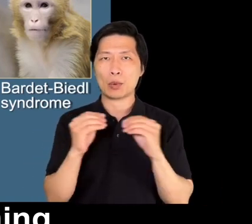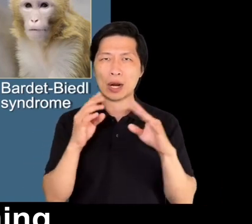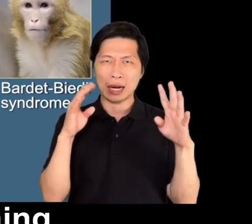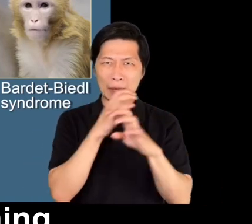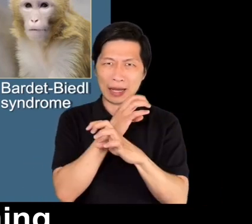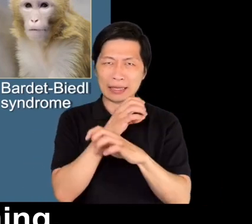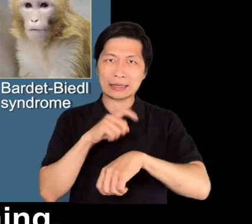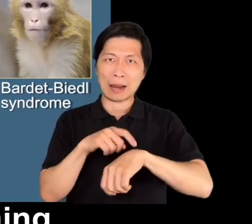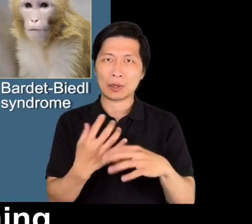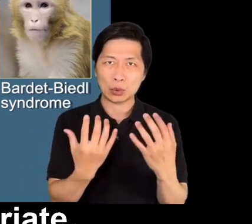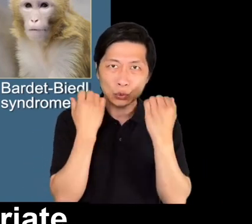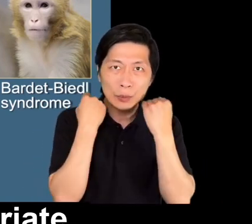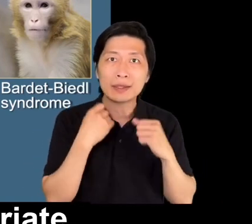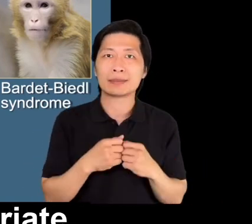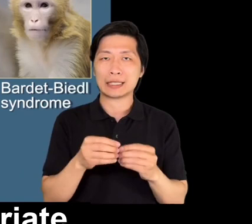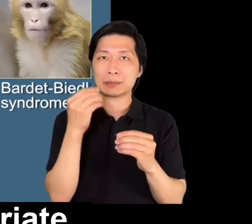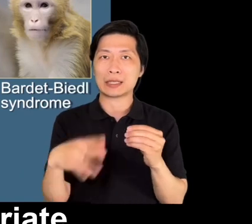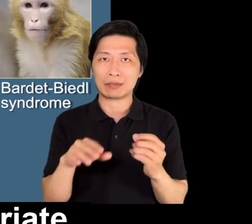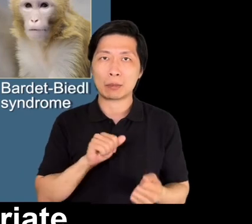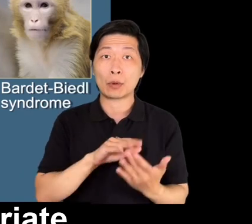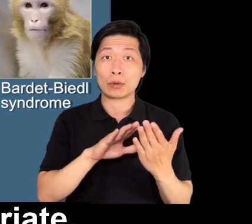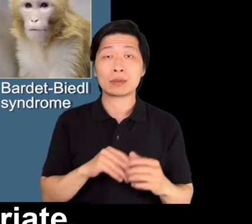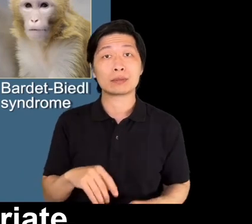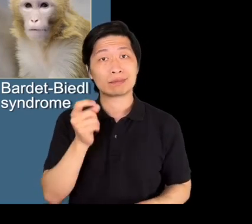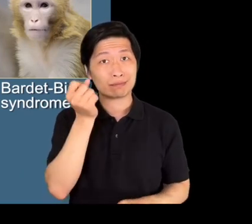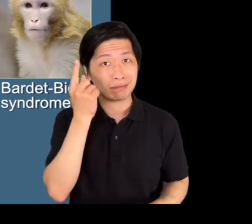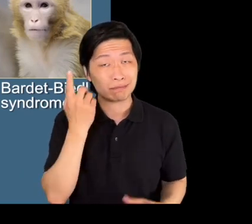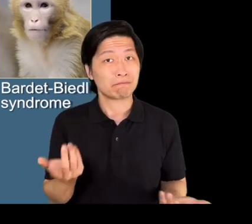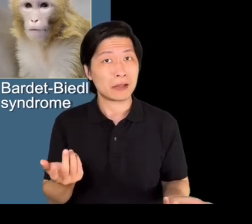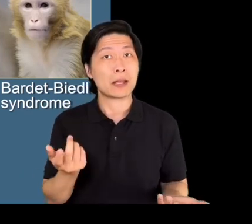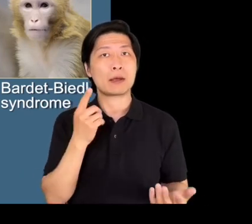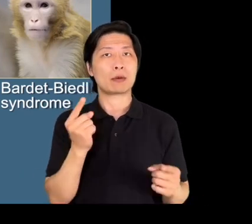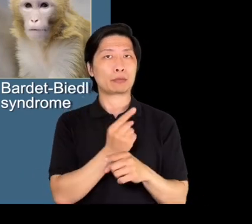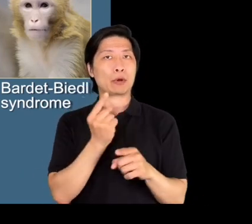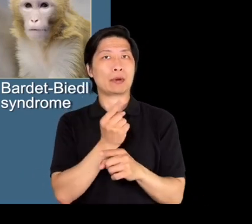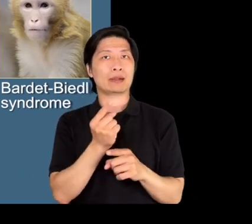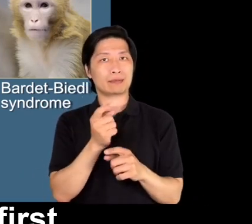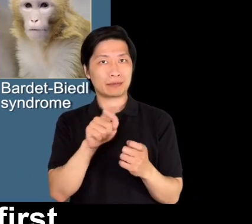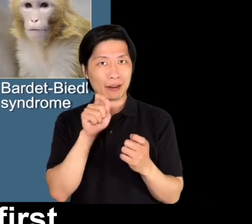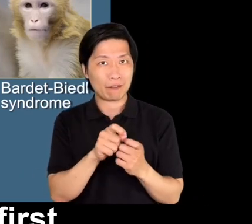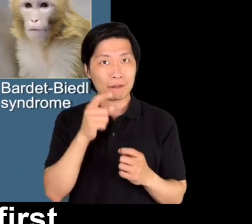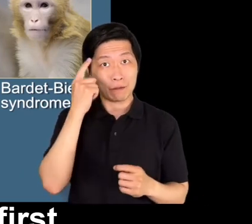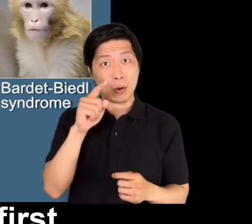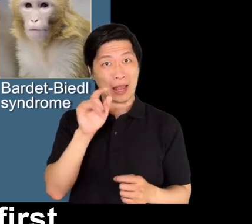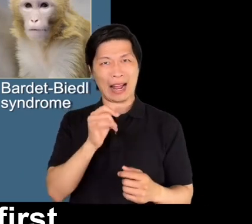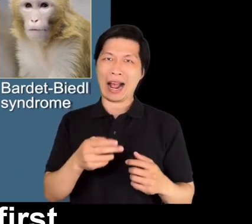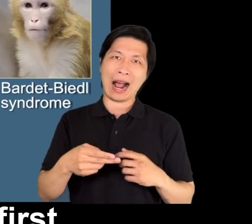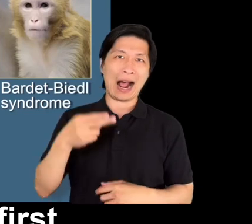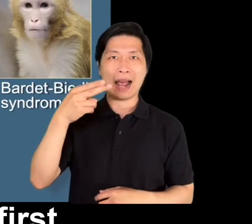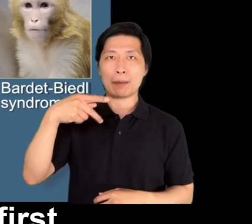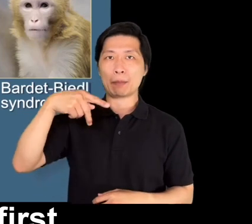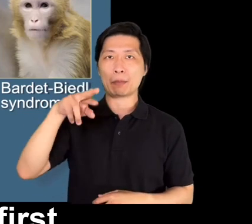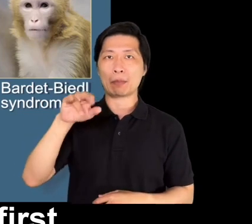for high priority diseases. And when it first became possible to think about doing gene editing in non-human